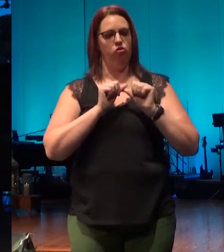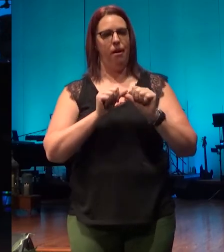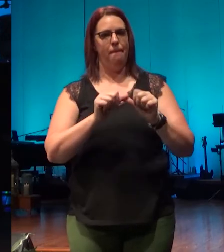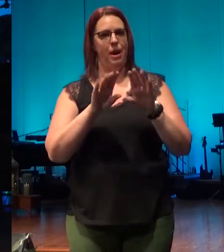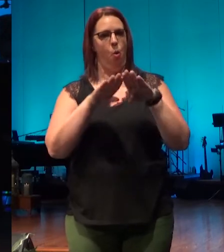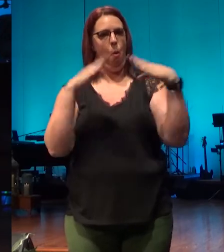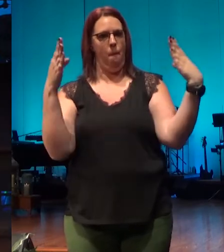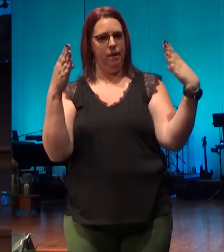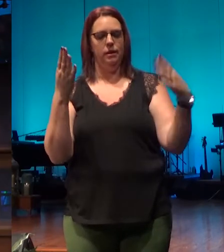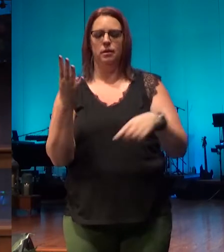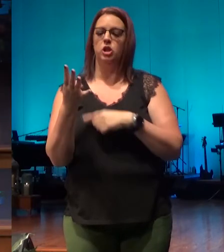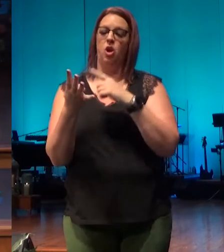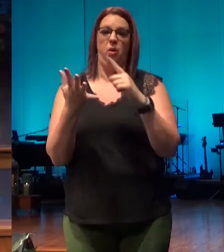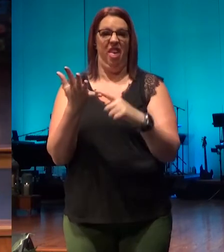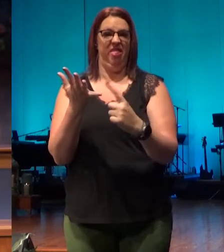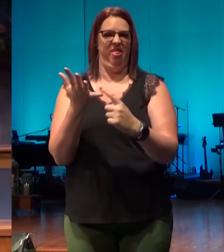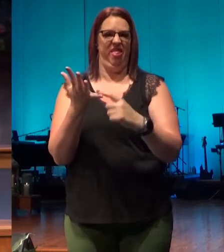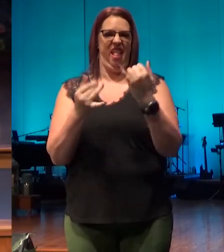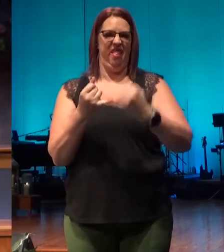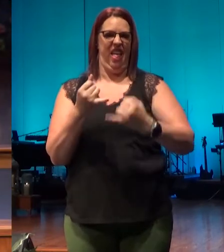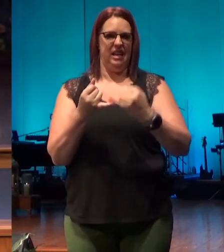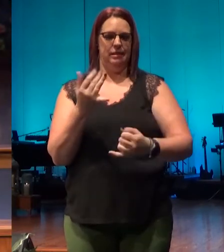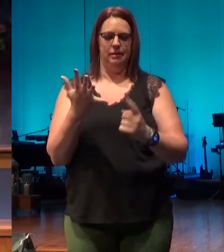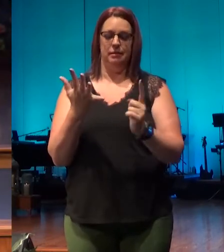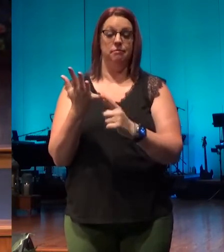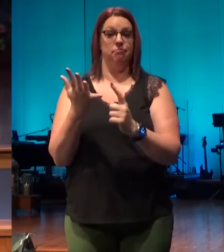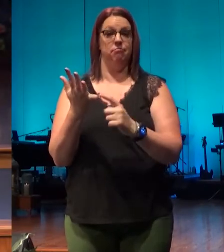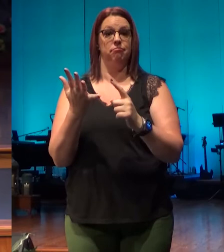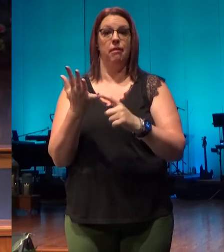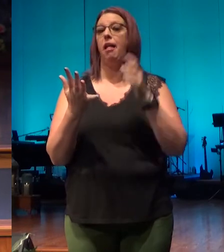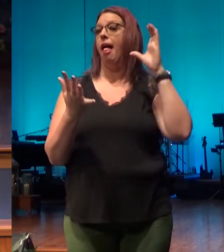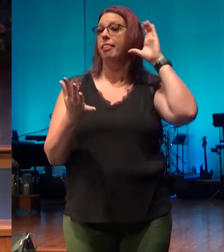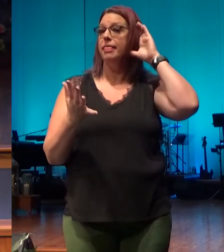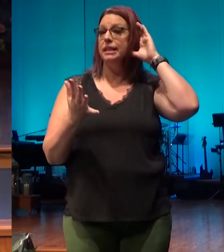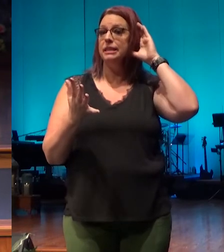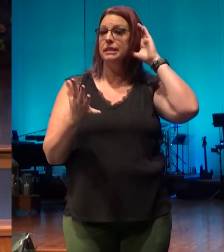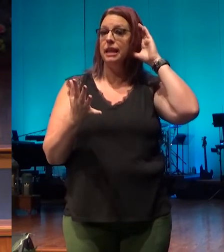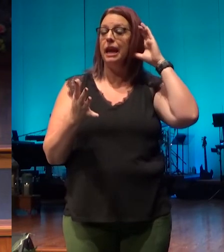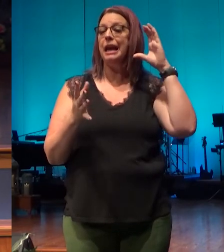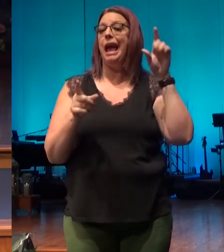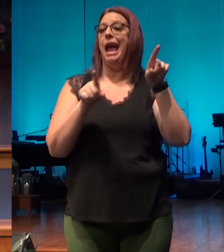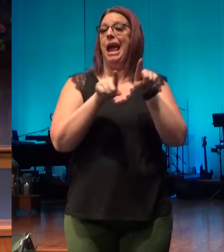brings me to the last one. Listening as a form of meditation.